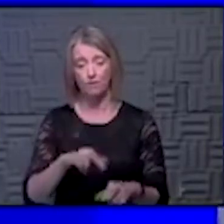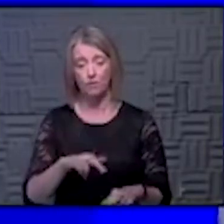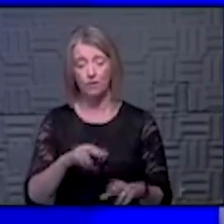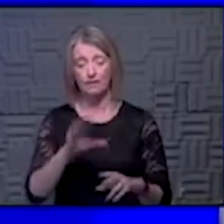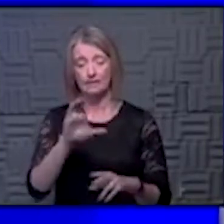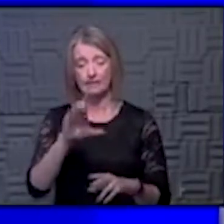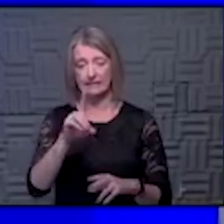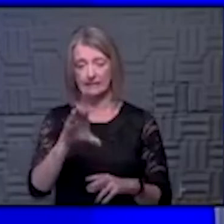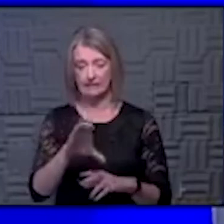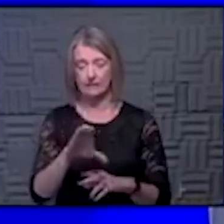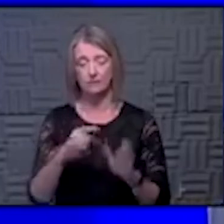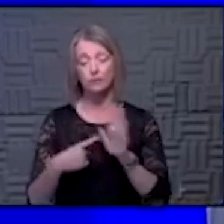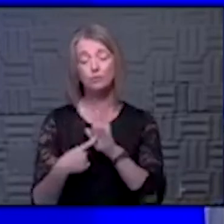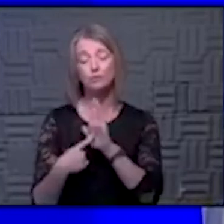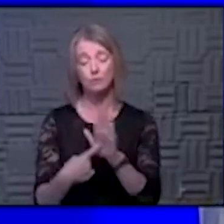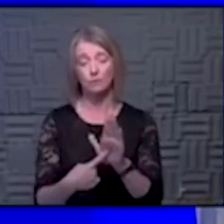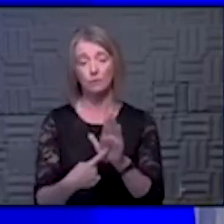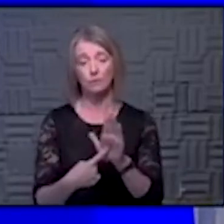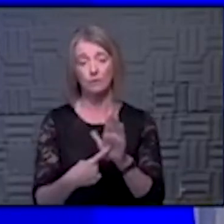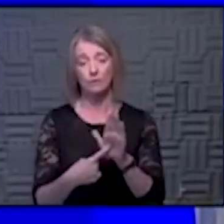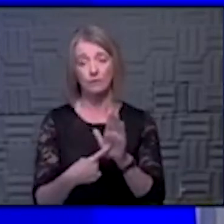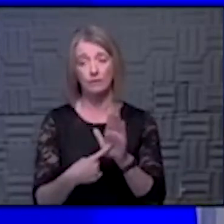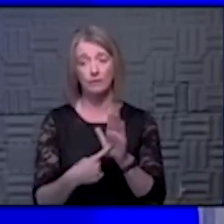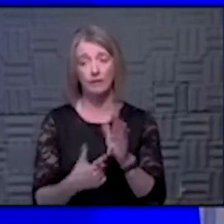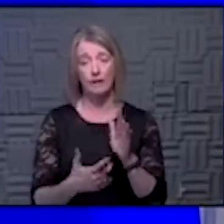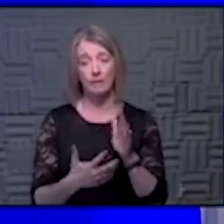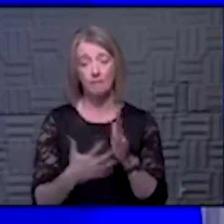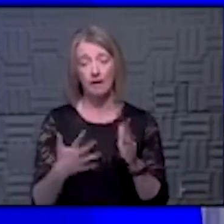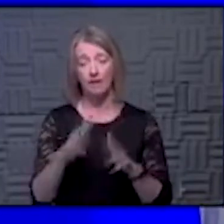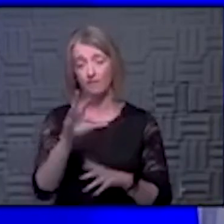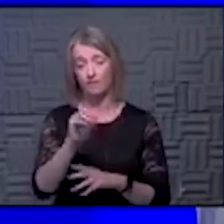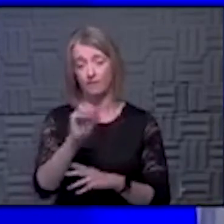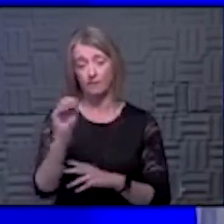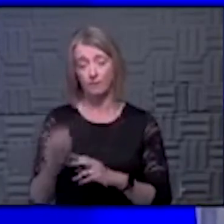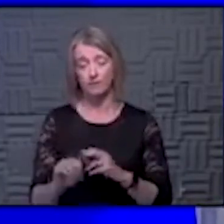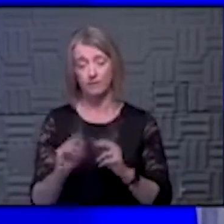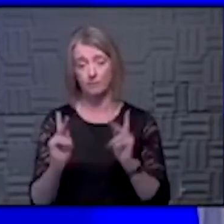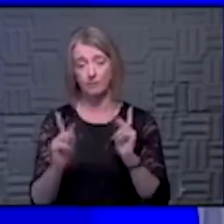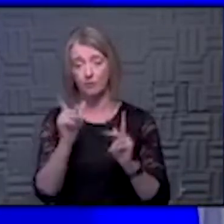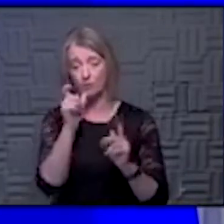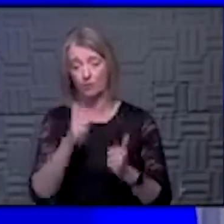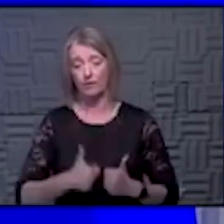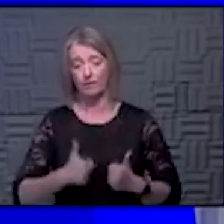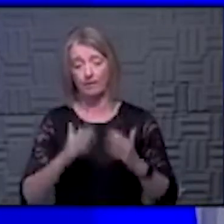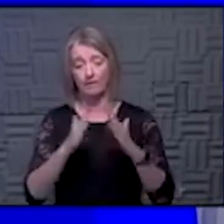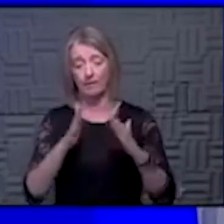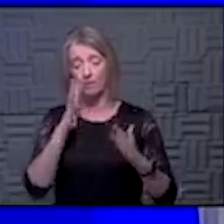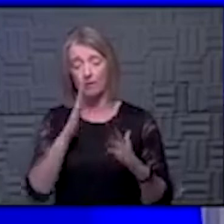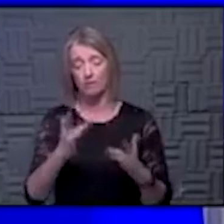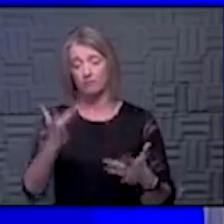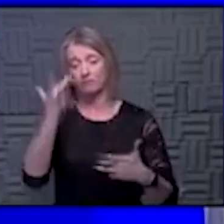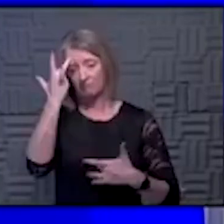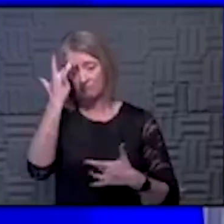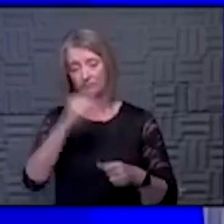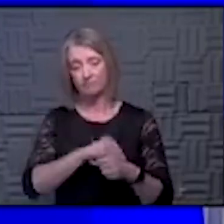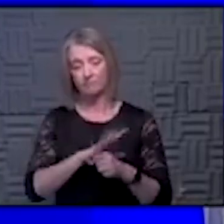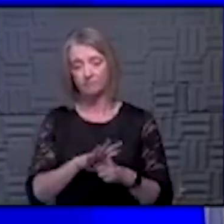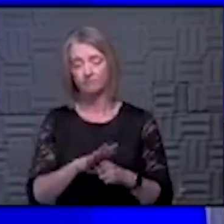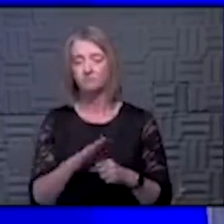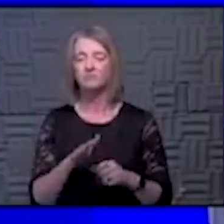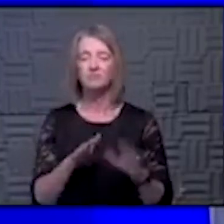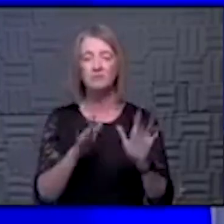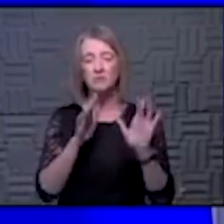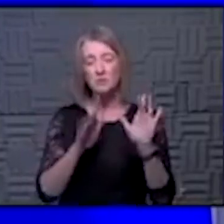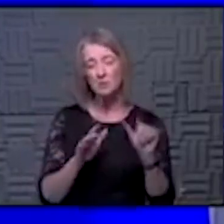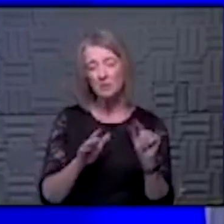out of the CDC, that showed that really about 50% of people in that household will get infected. We had previously said it's probably 20